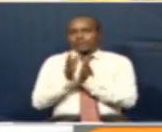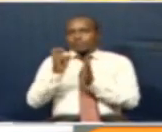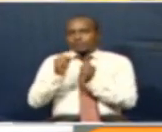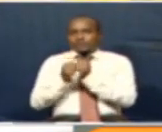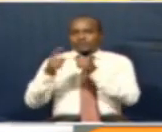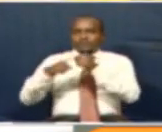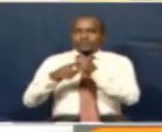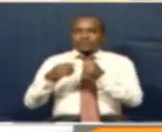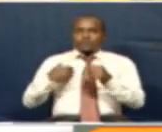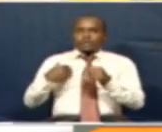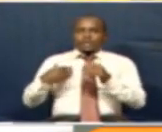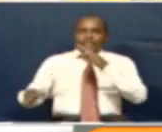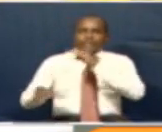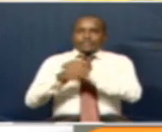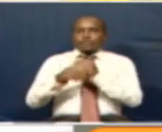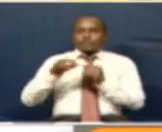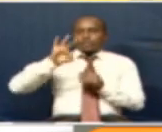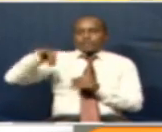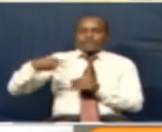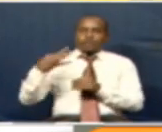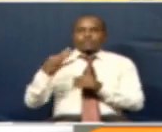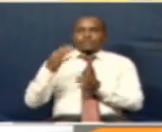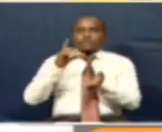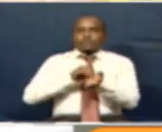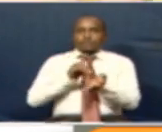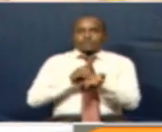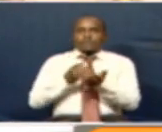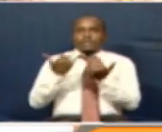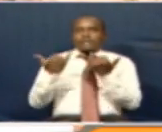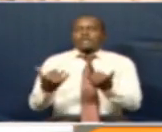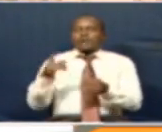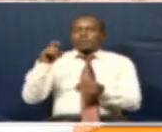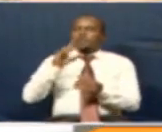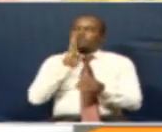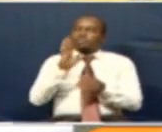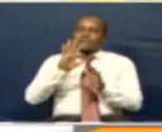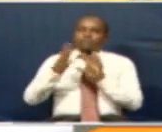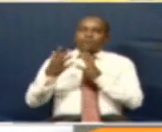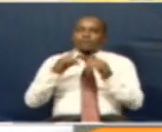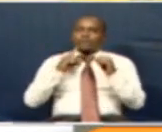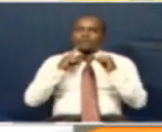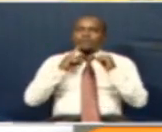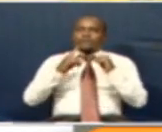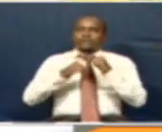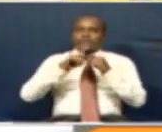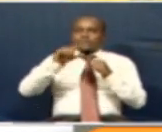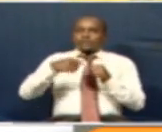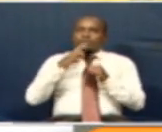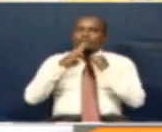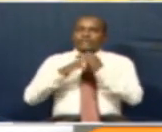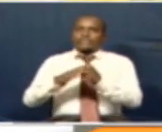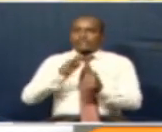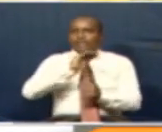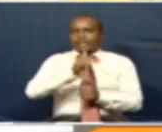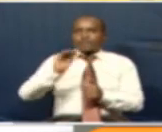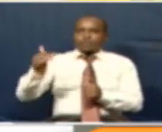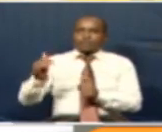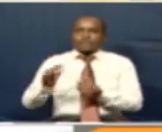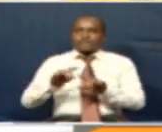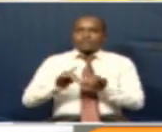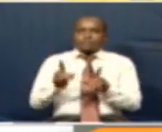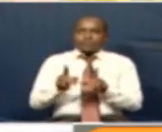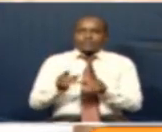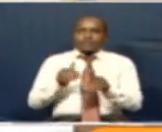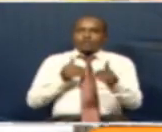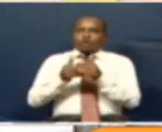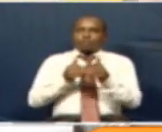an additional 3,000 doctors. So right now we should be about 6,900 at the counties, but you find that